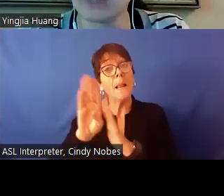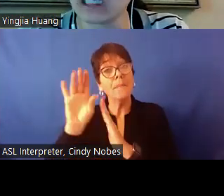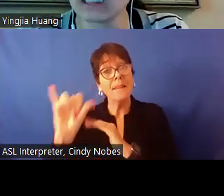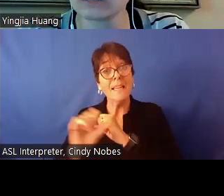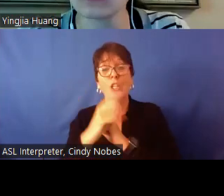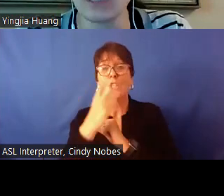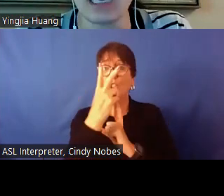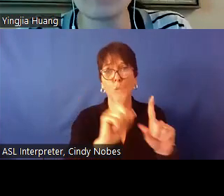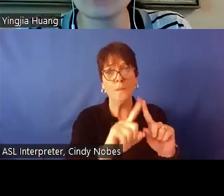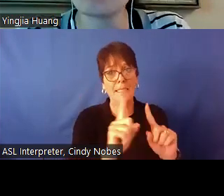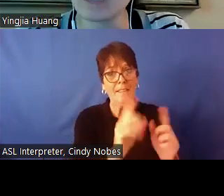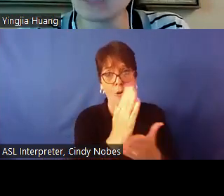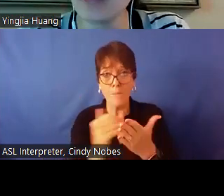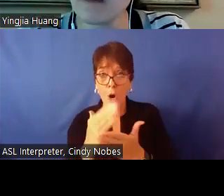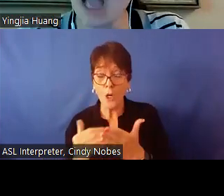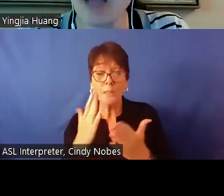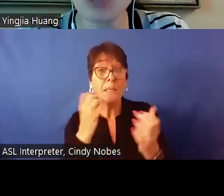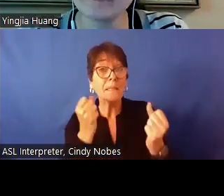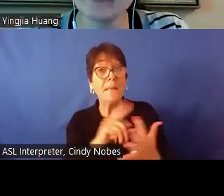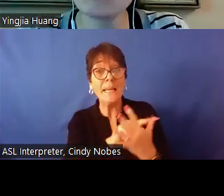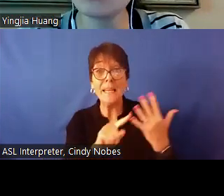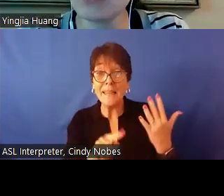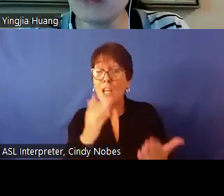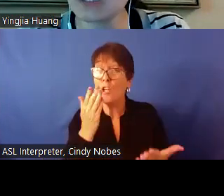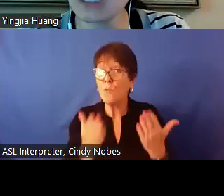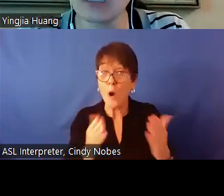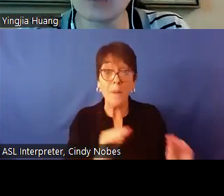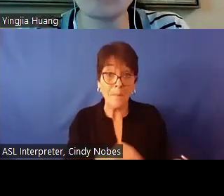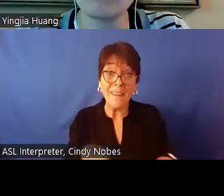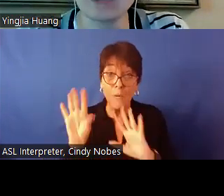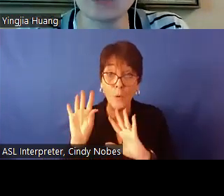two phases, since many of them have probably moved